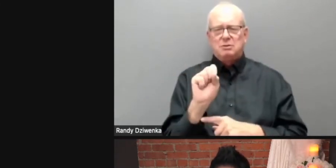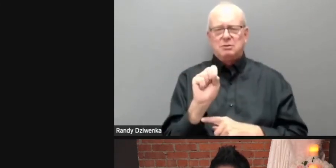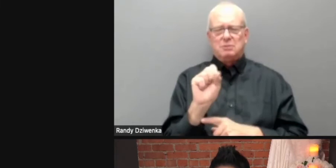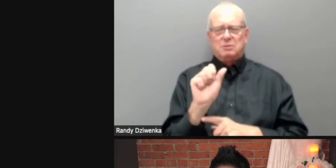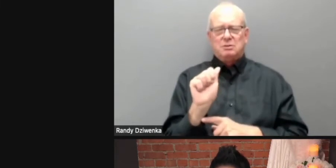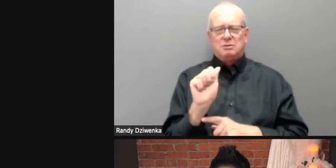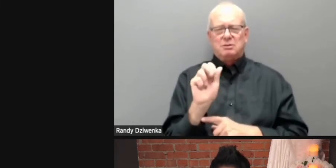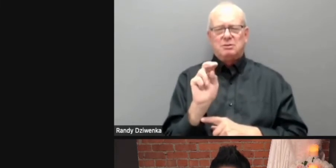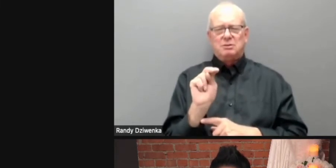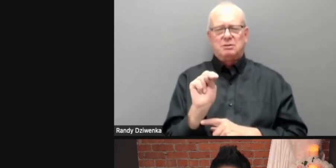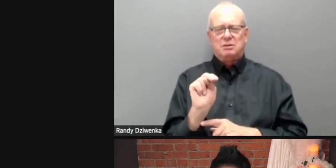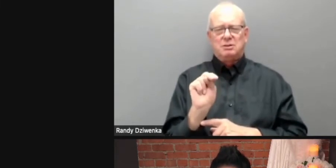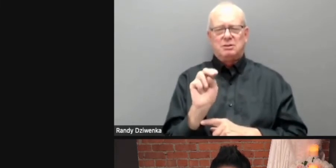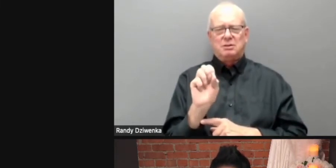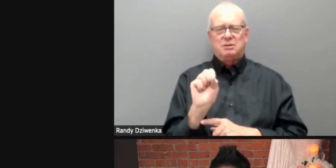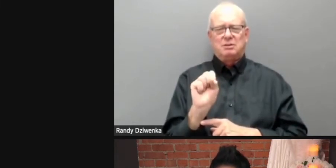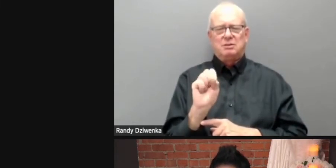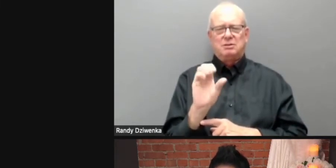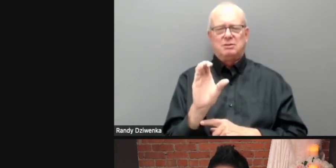by Subishka